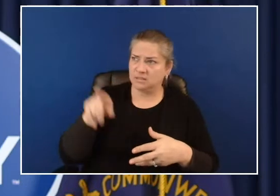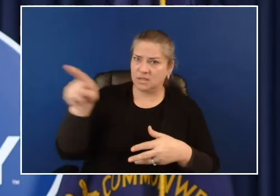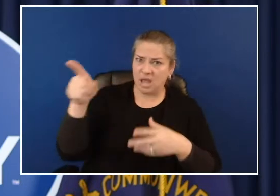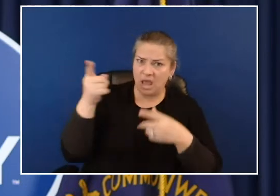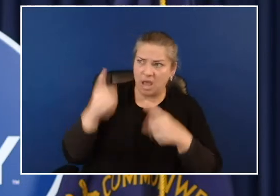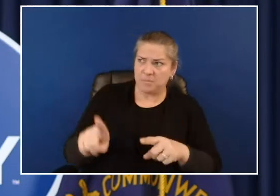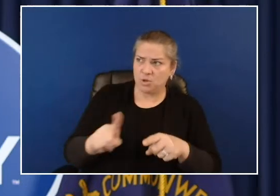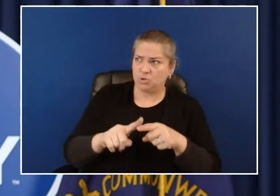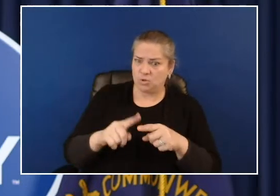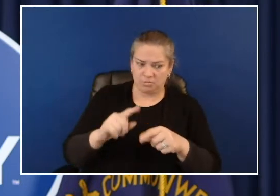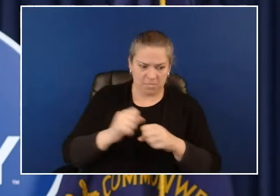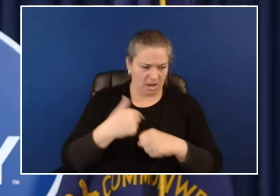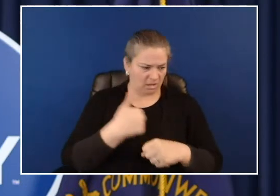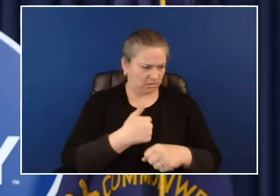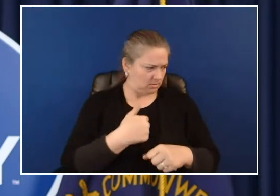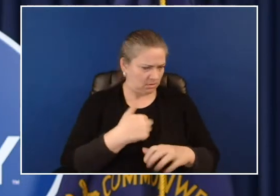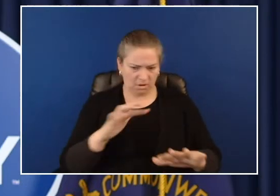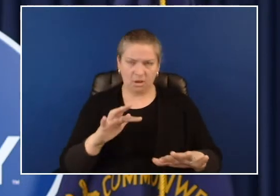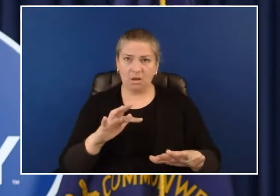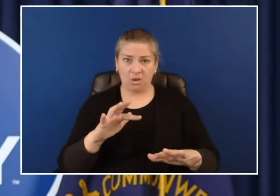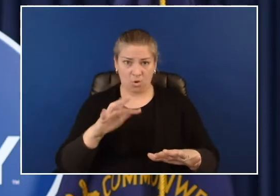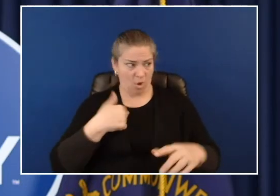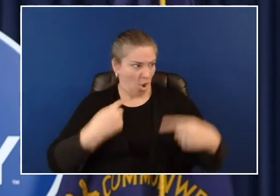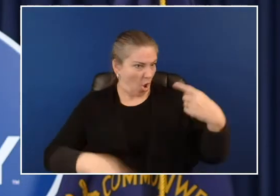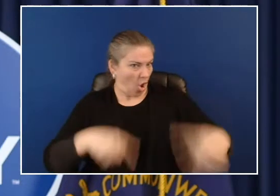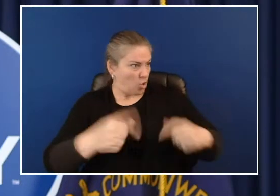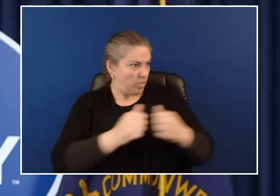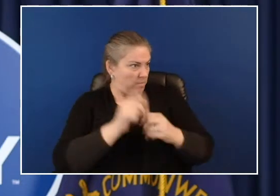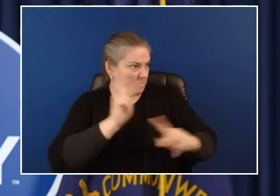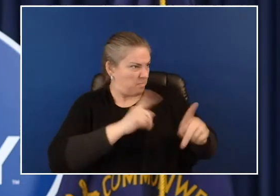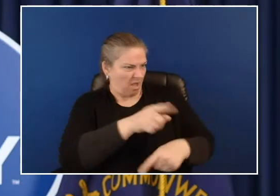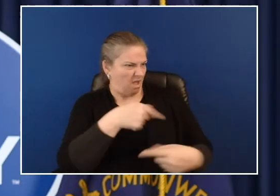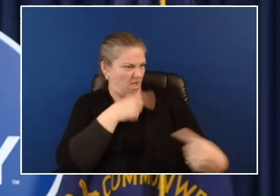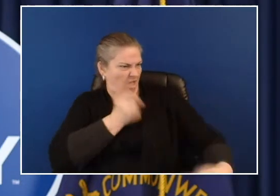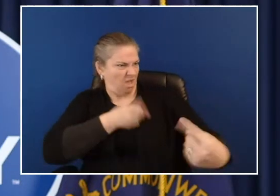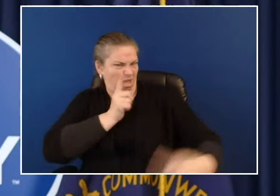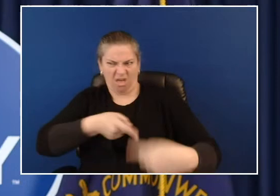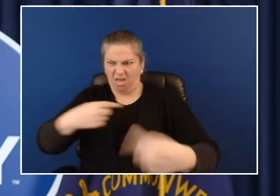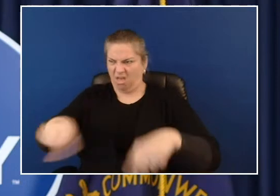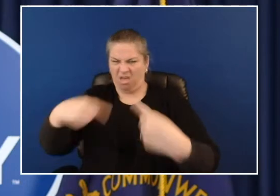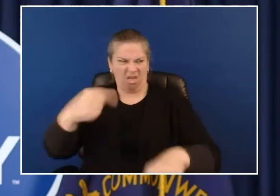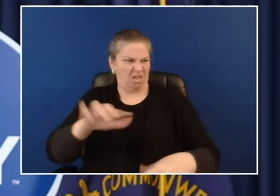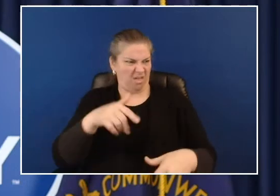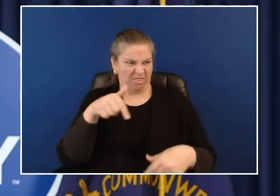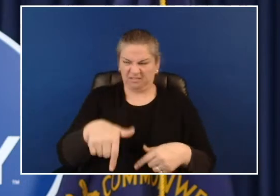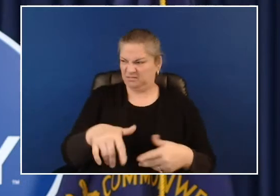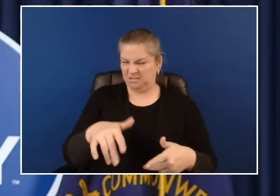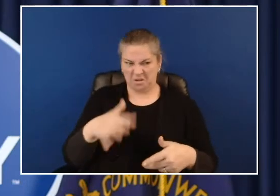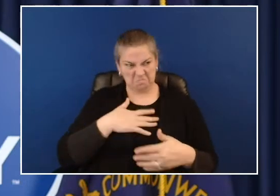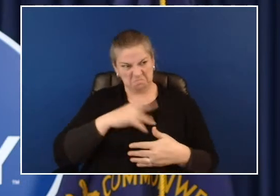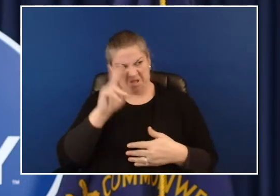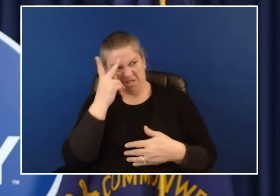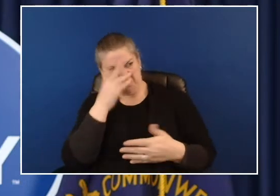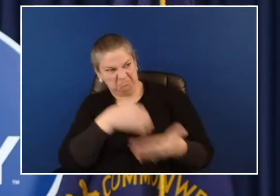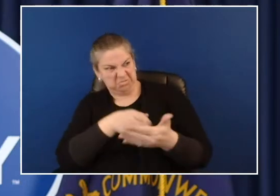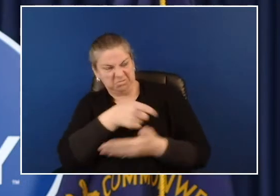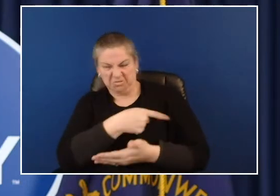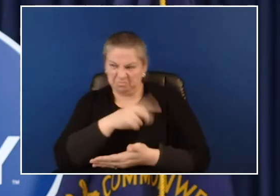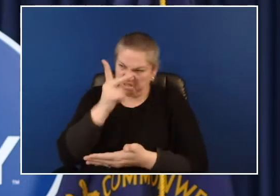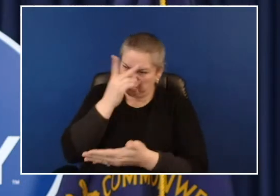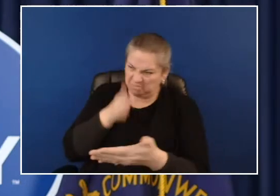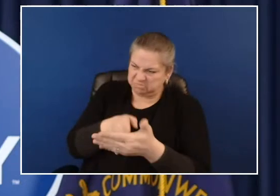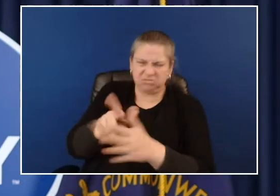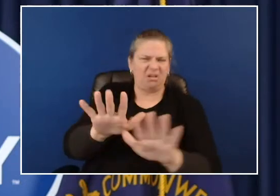time to try to argue with our neighbors or take advantage of a crisis for political opportunism. Now's the time to be